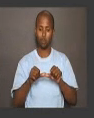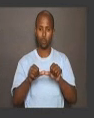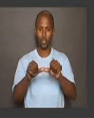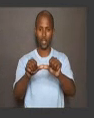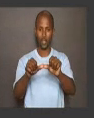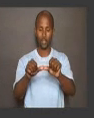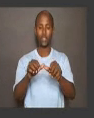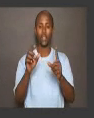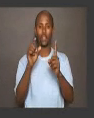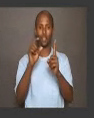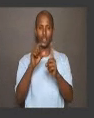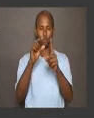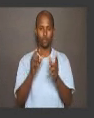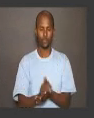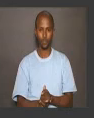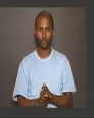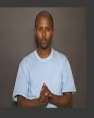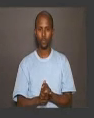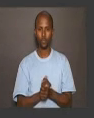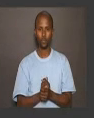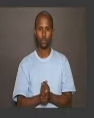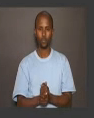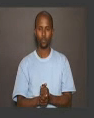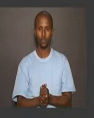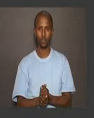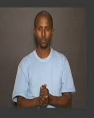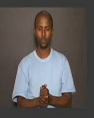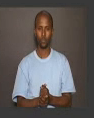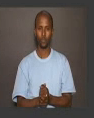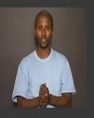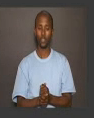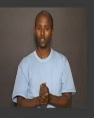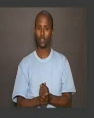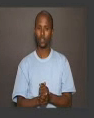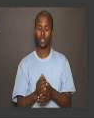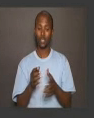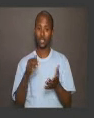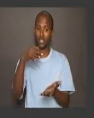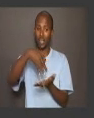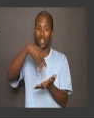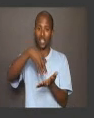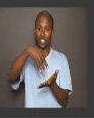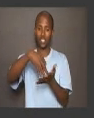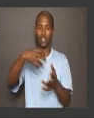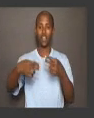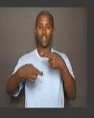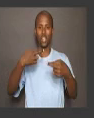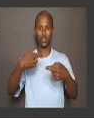terms. The Fibonacci sequence is a recurrence relation.